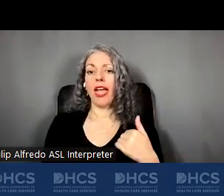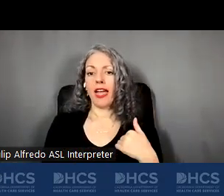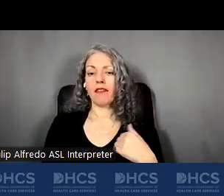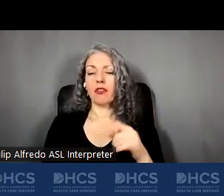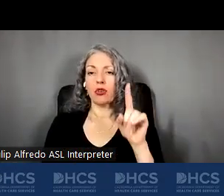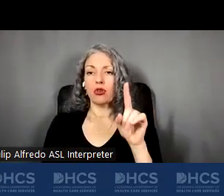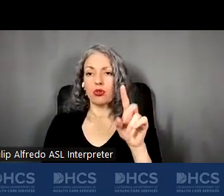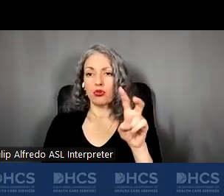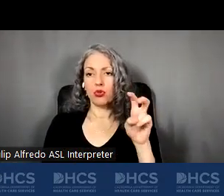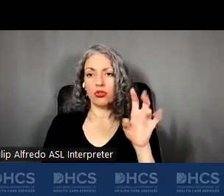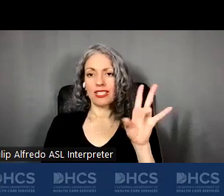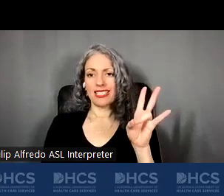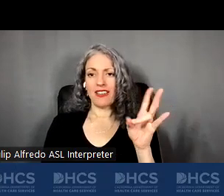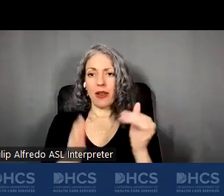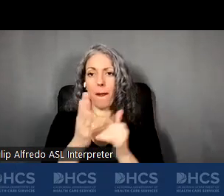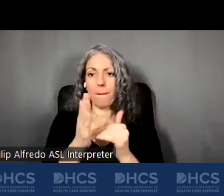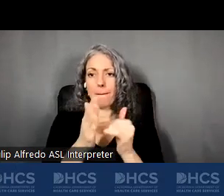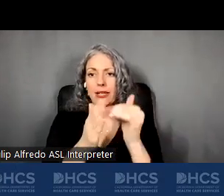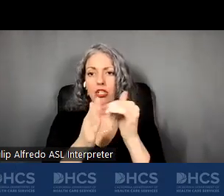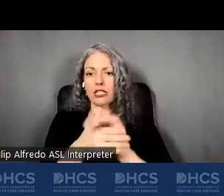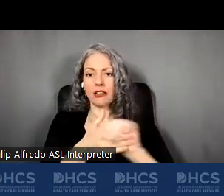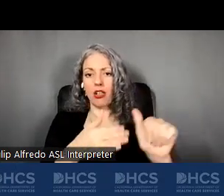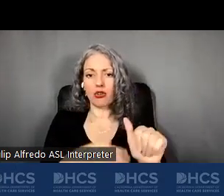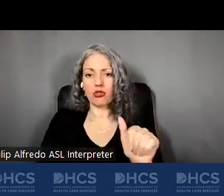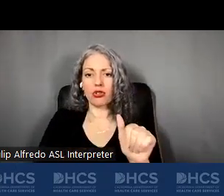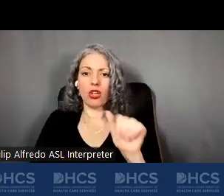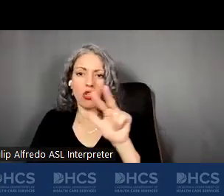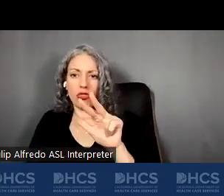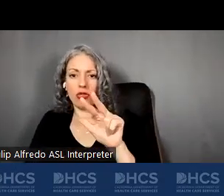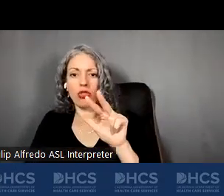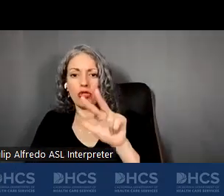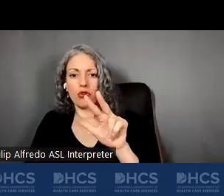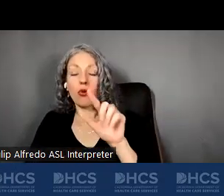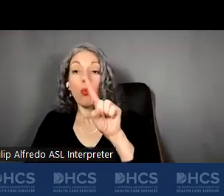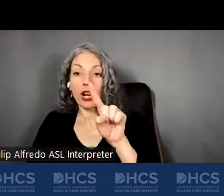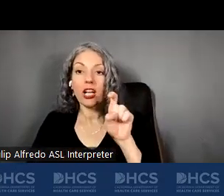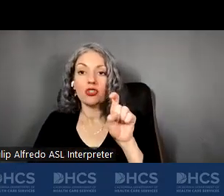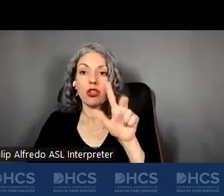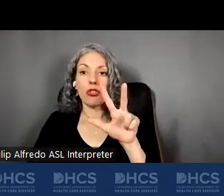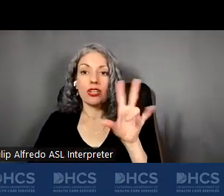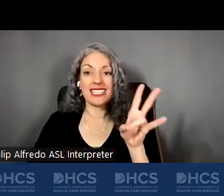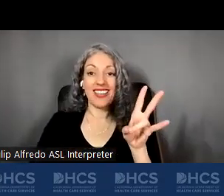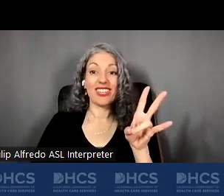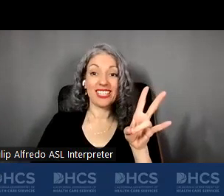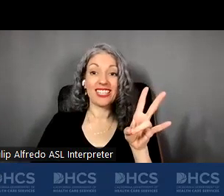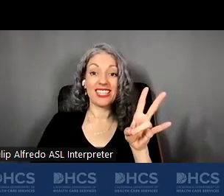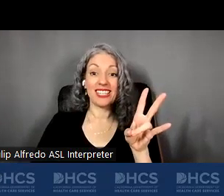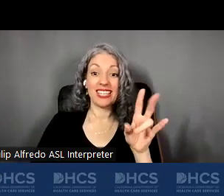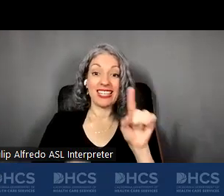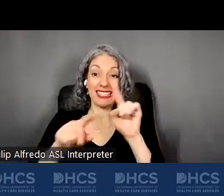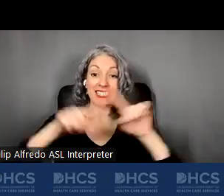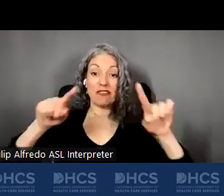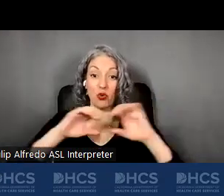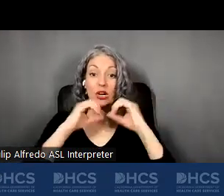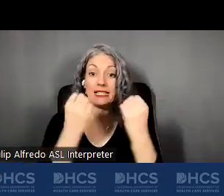to 137 organizations in round one. So as Susan alluded to earlier at the beginning of